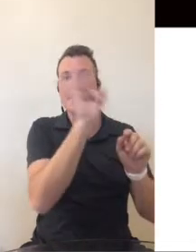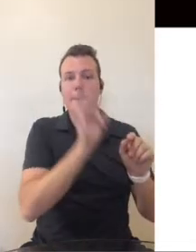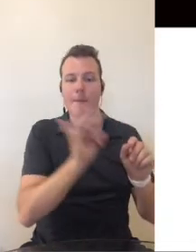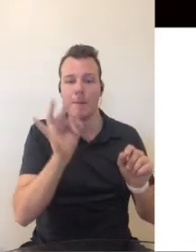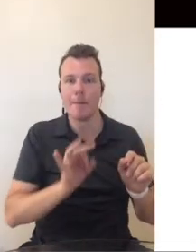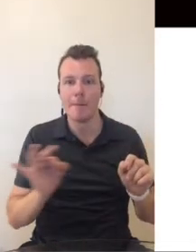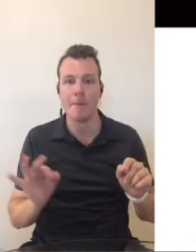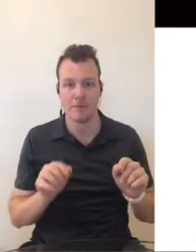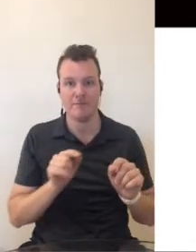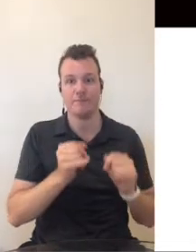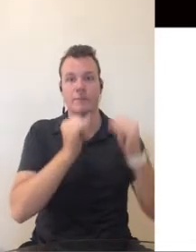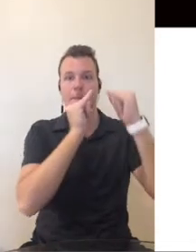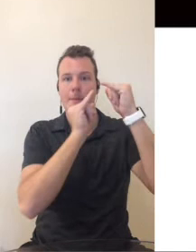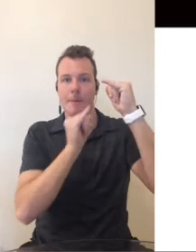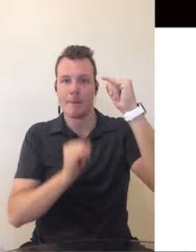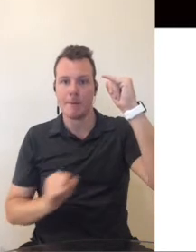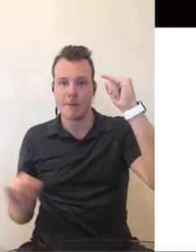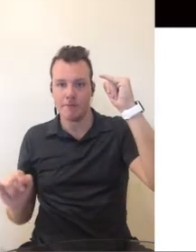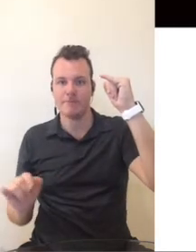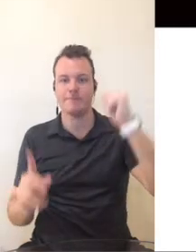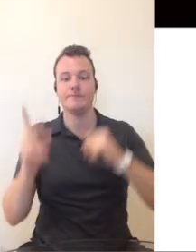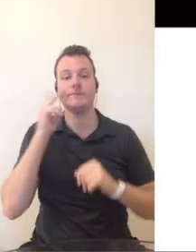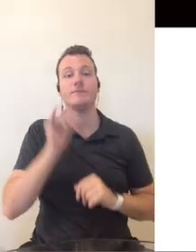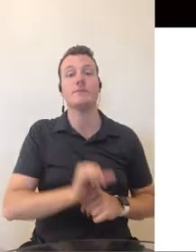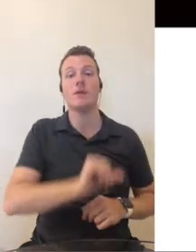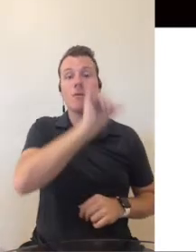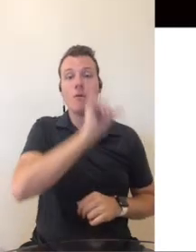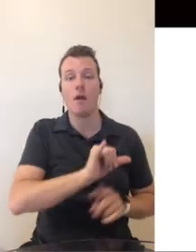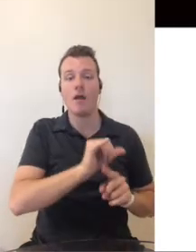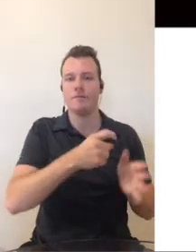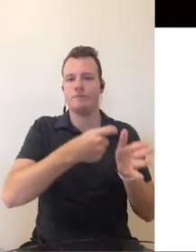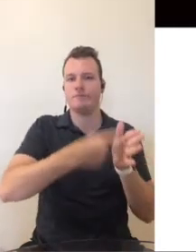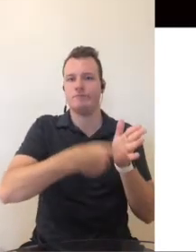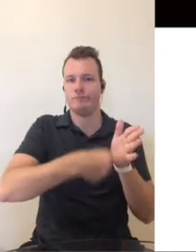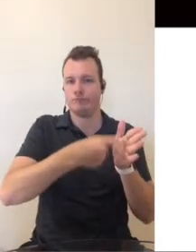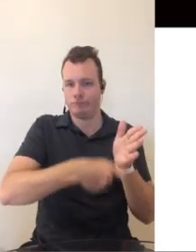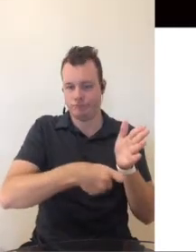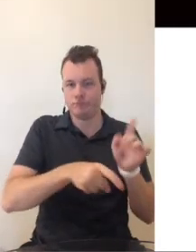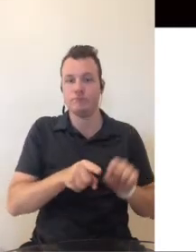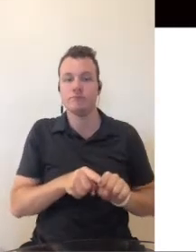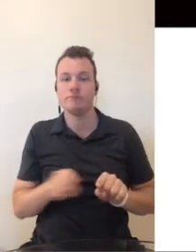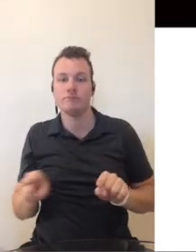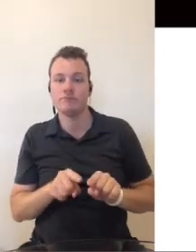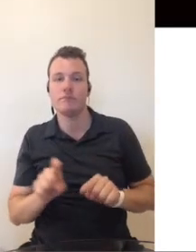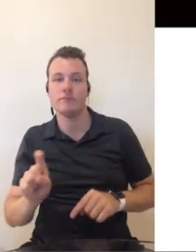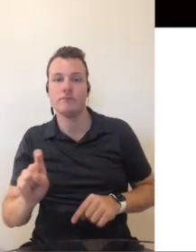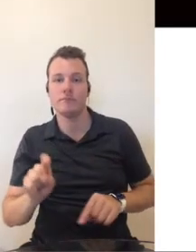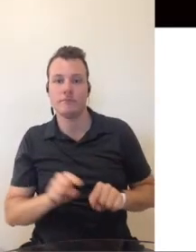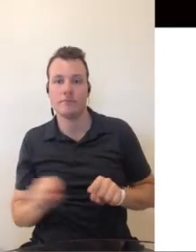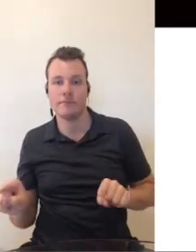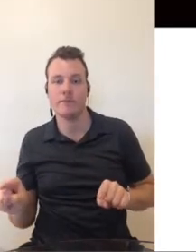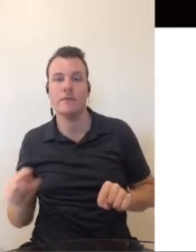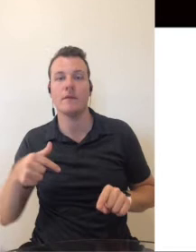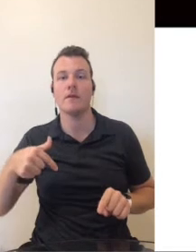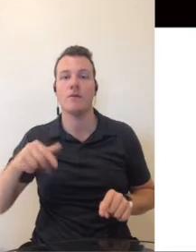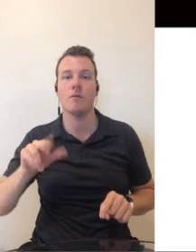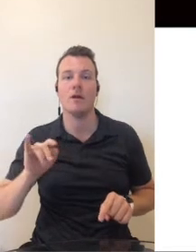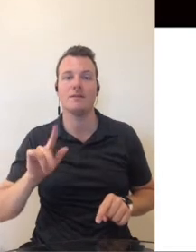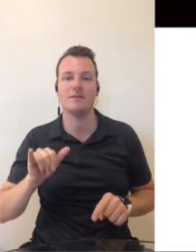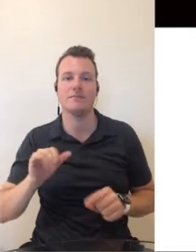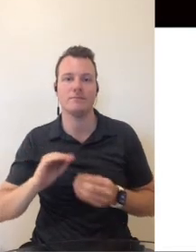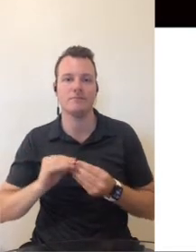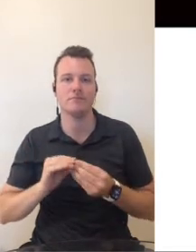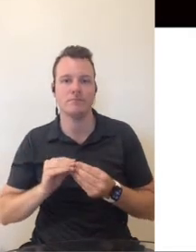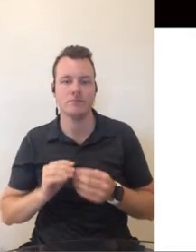middle. And on the y-axis, we have price. And on the x-axis, we have quantity,